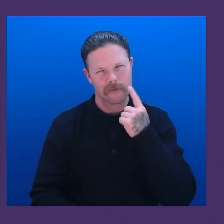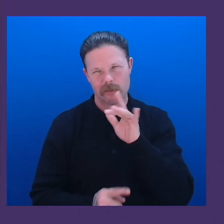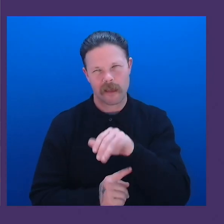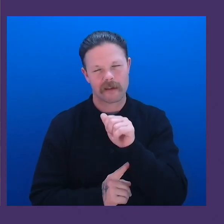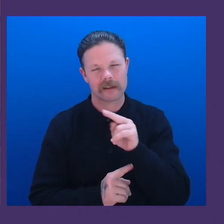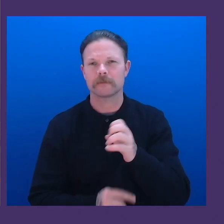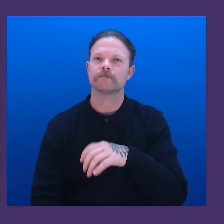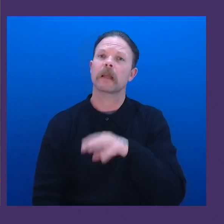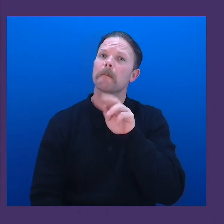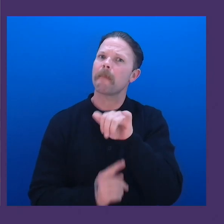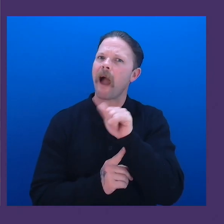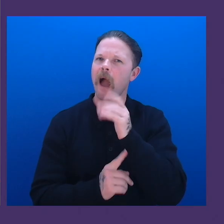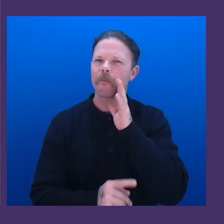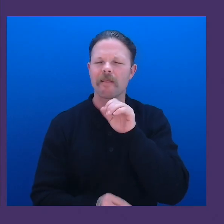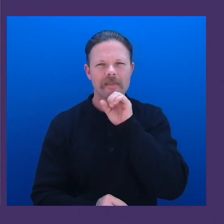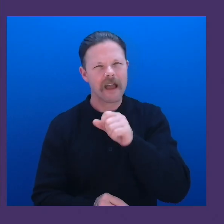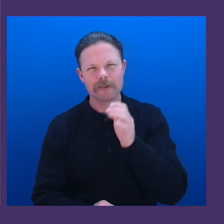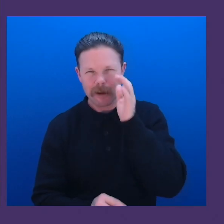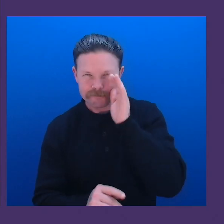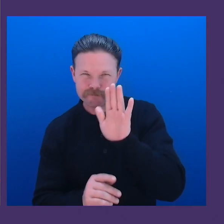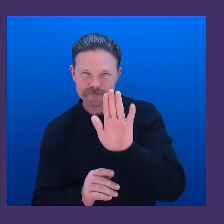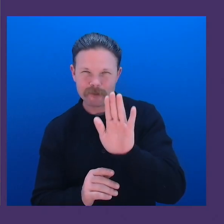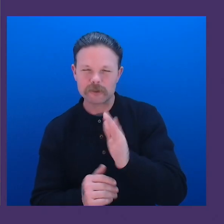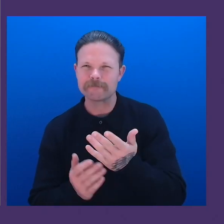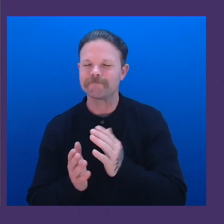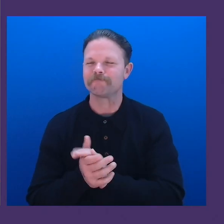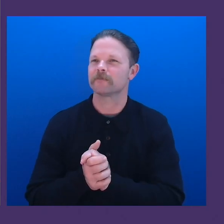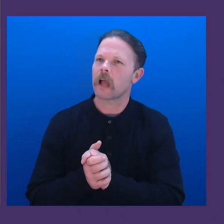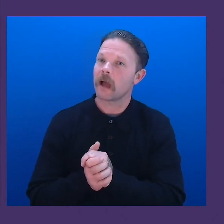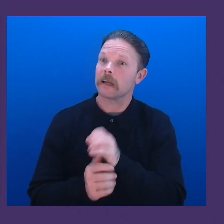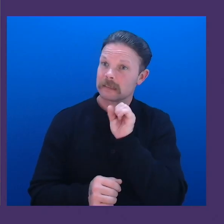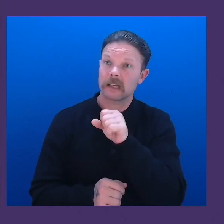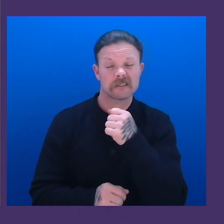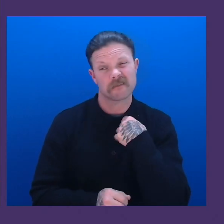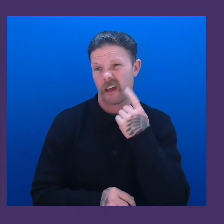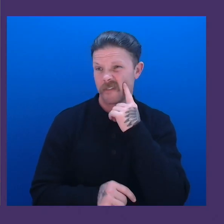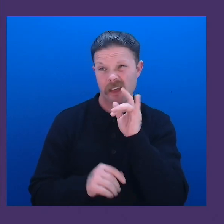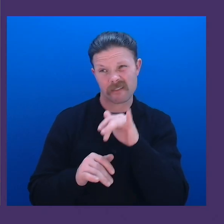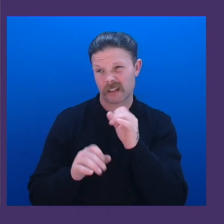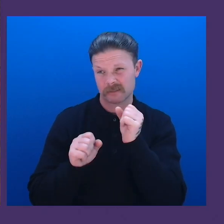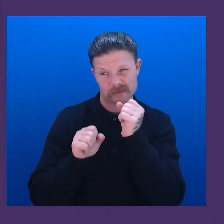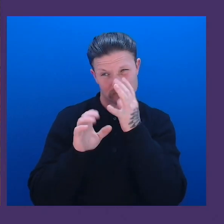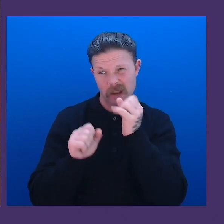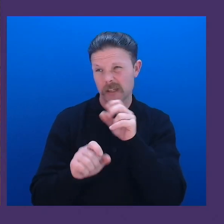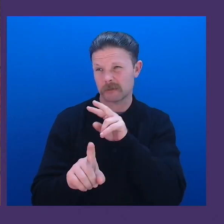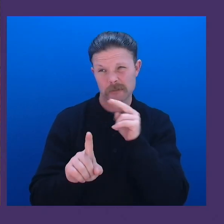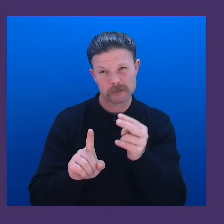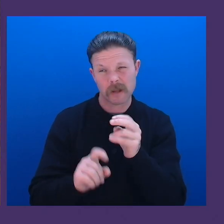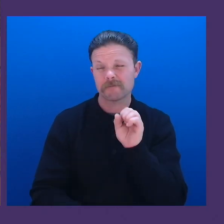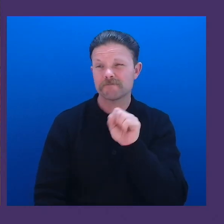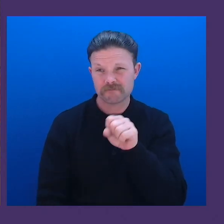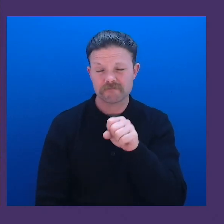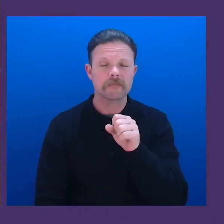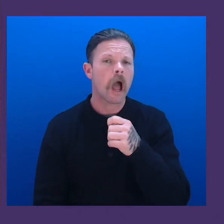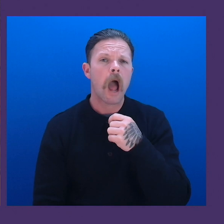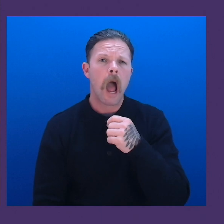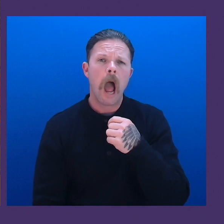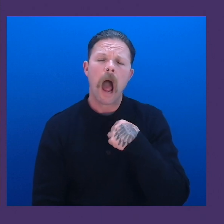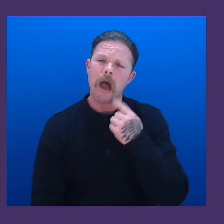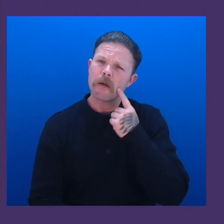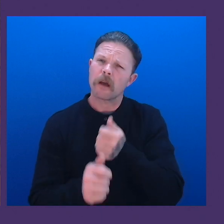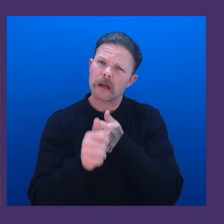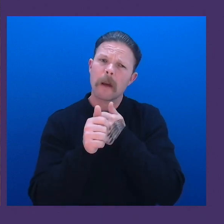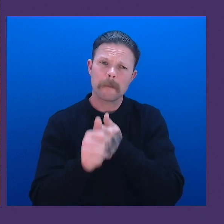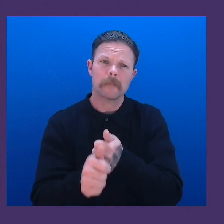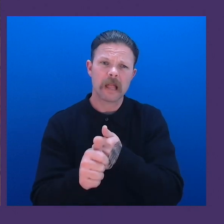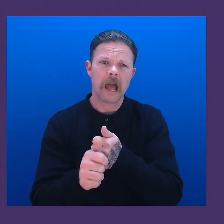on that. Yeah, thanks, Anne. I think that's an amazing perspective. And yeah, I think compliance is the hook that